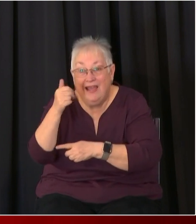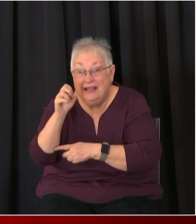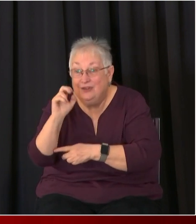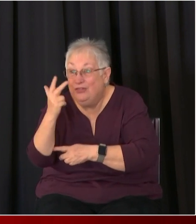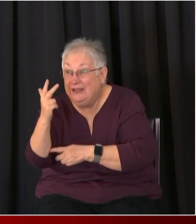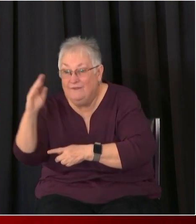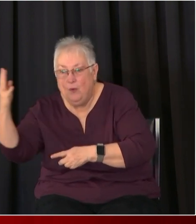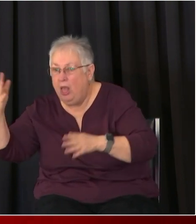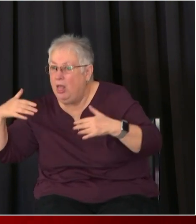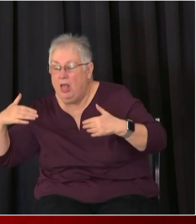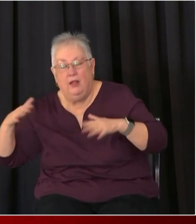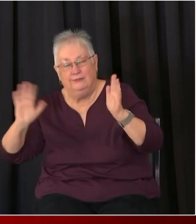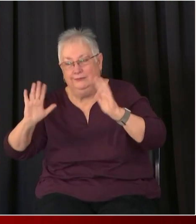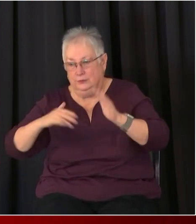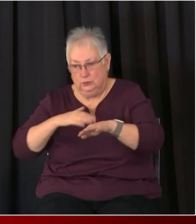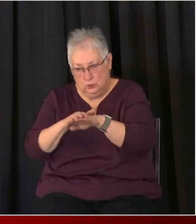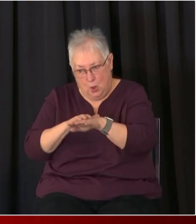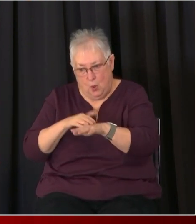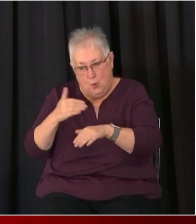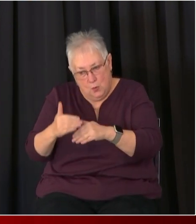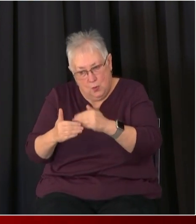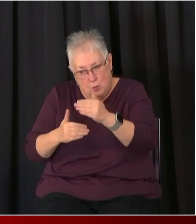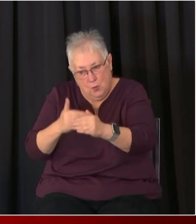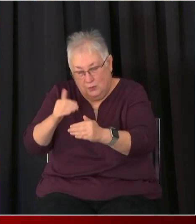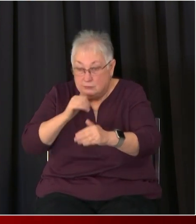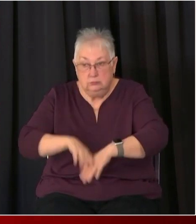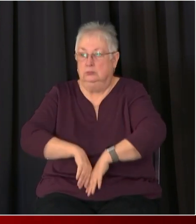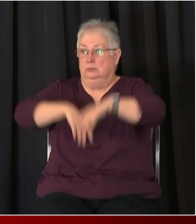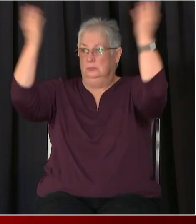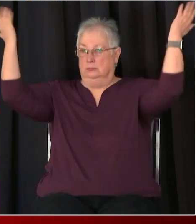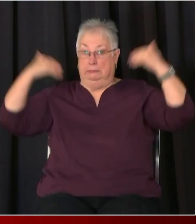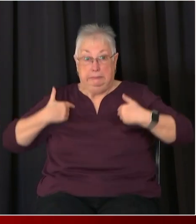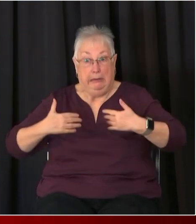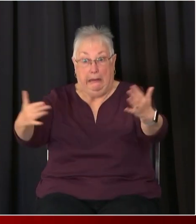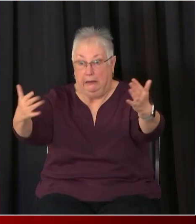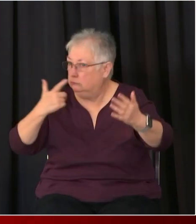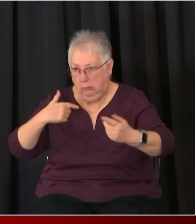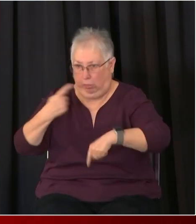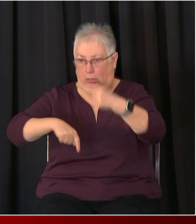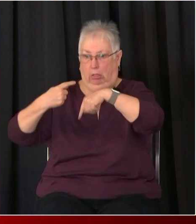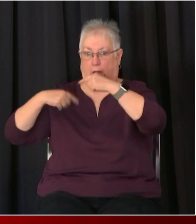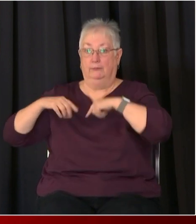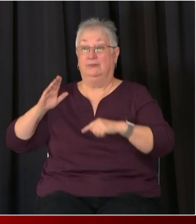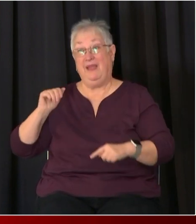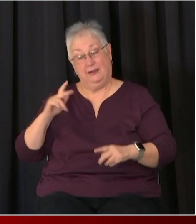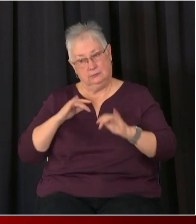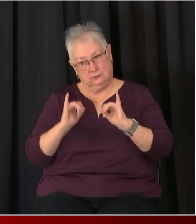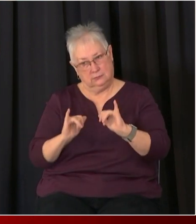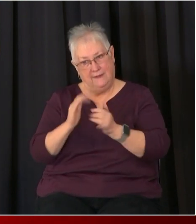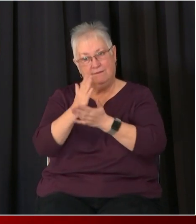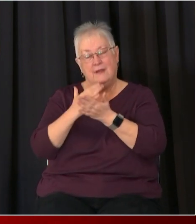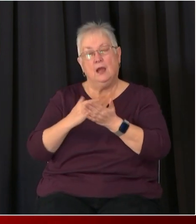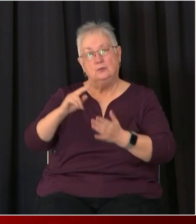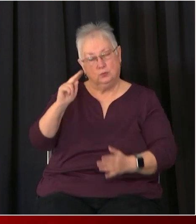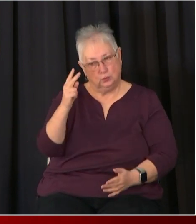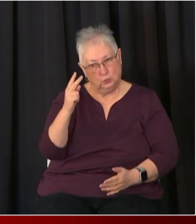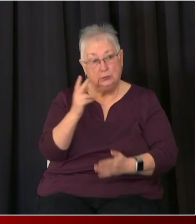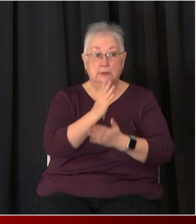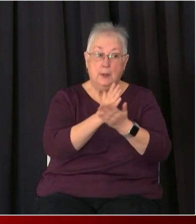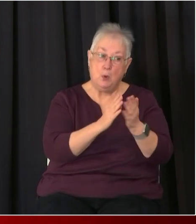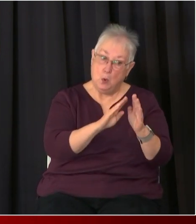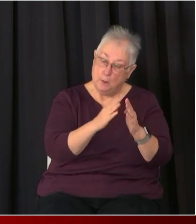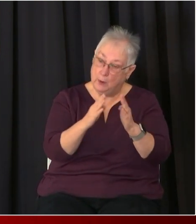turned on allowable activities in phase 2. Today, we'll be rolling back